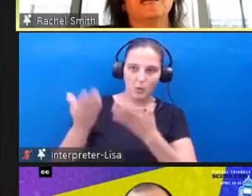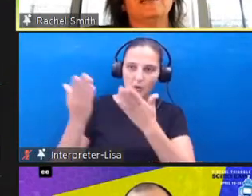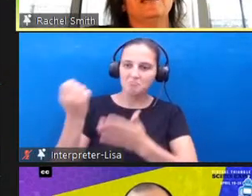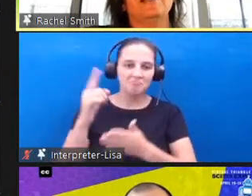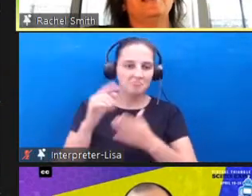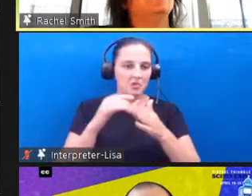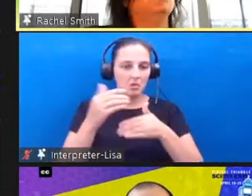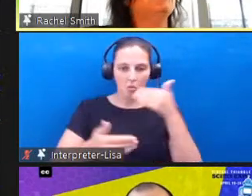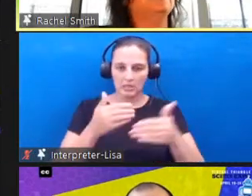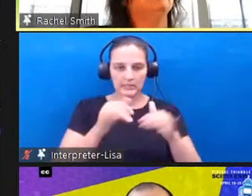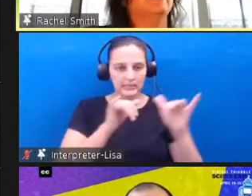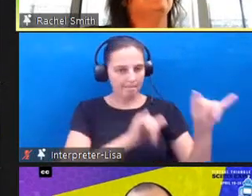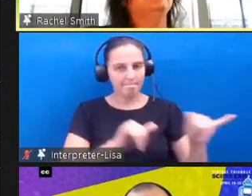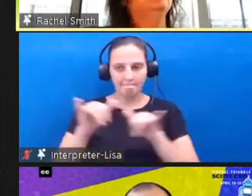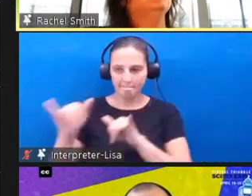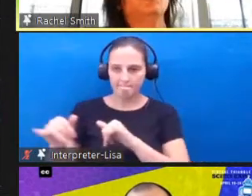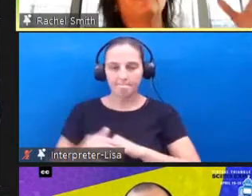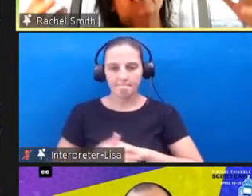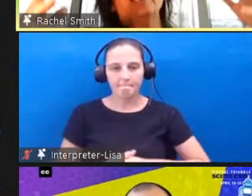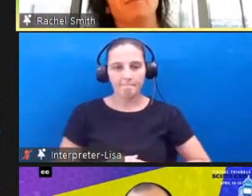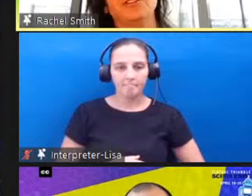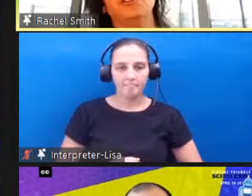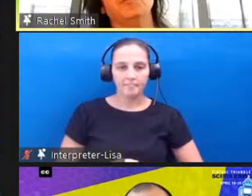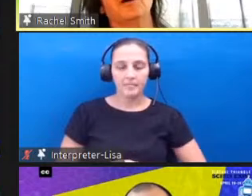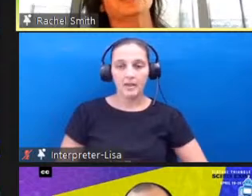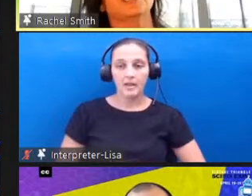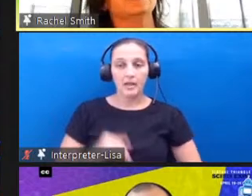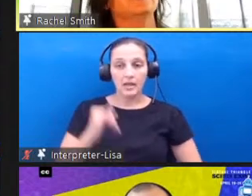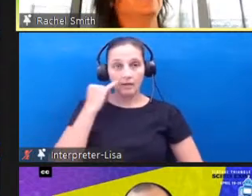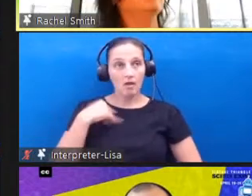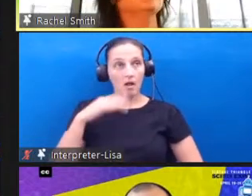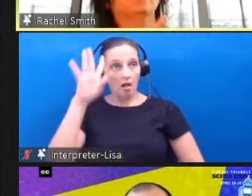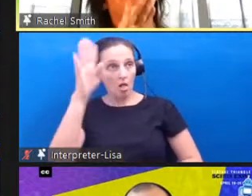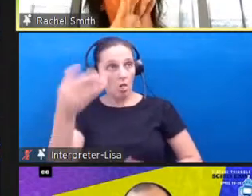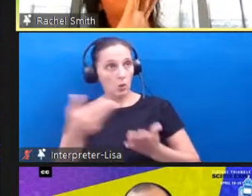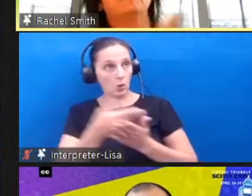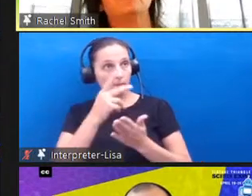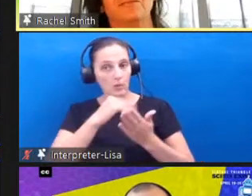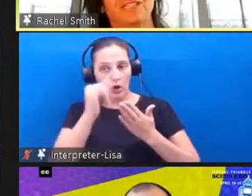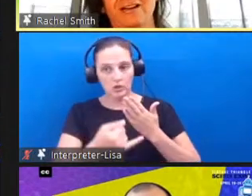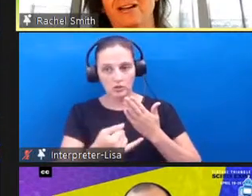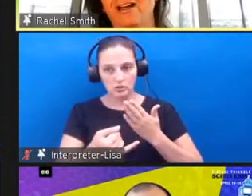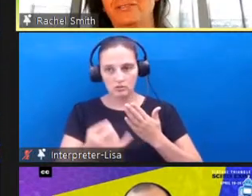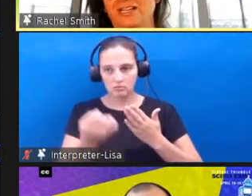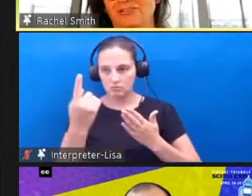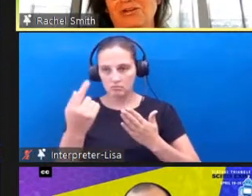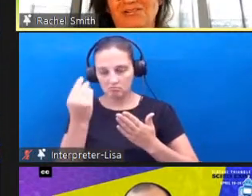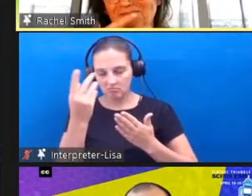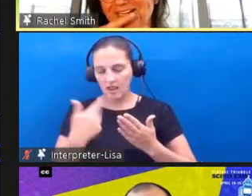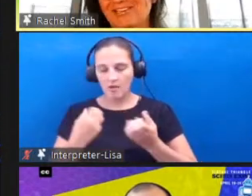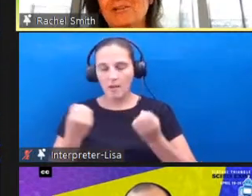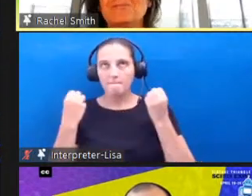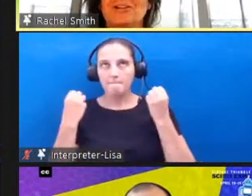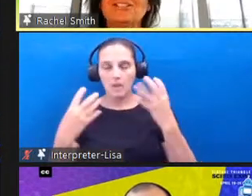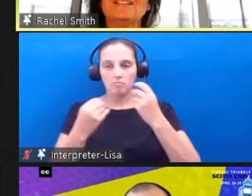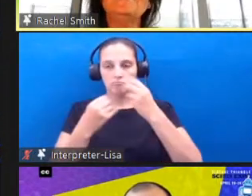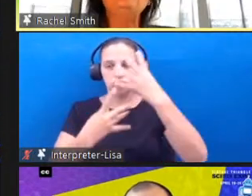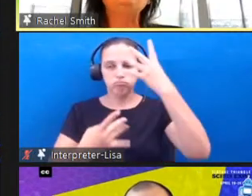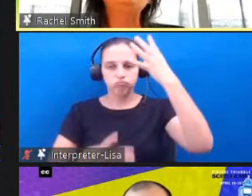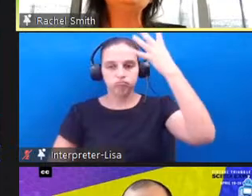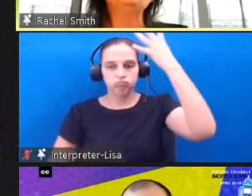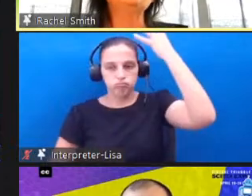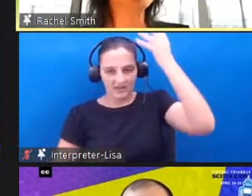process. It would mean that, so if I came up with a new project, first of all, I have a mountain of data I have to get to on my current